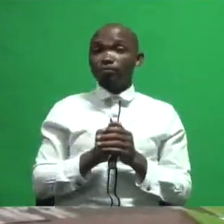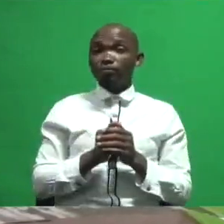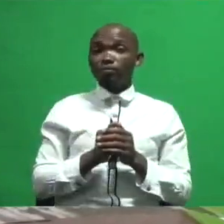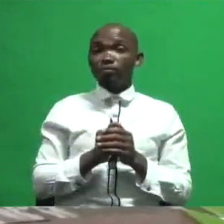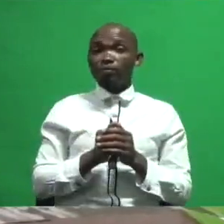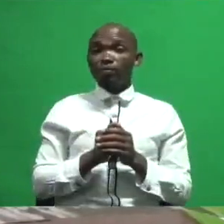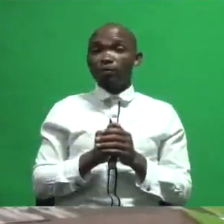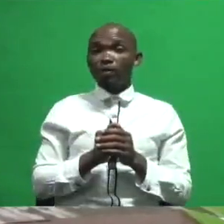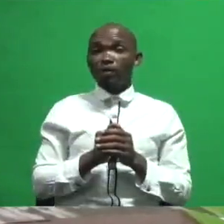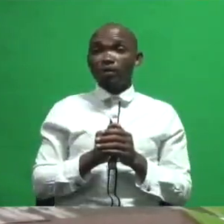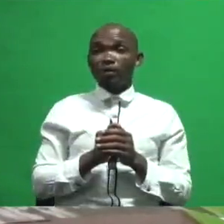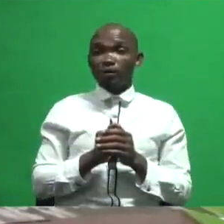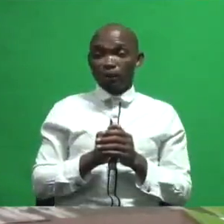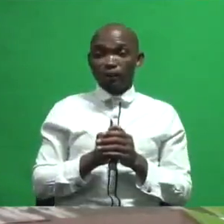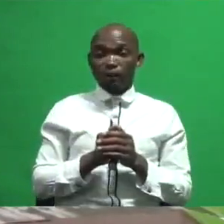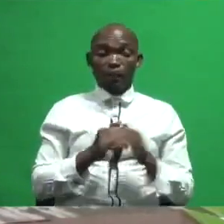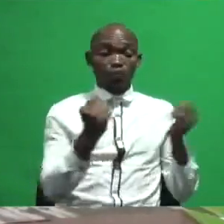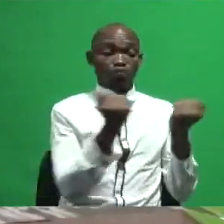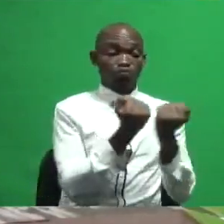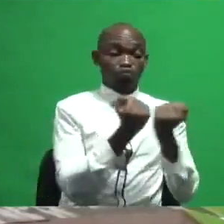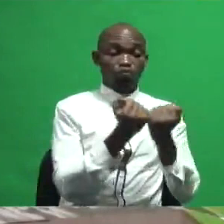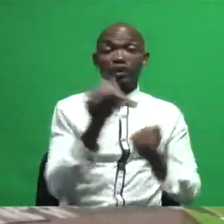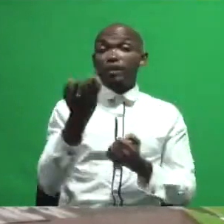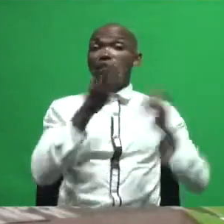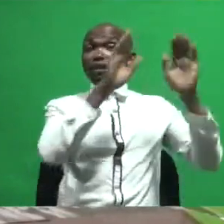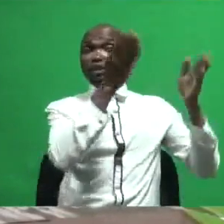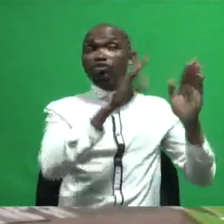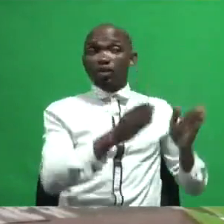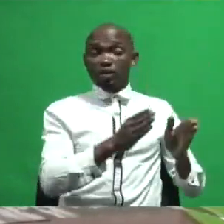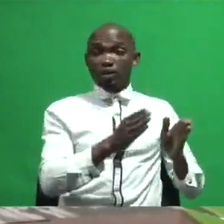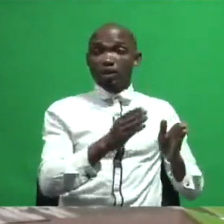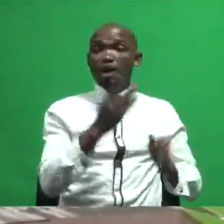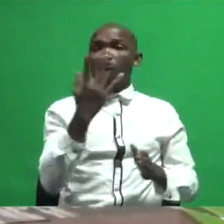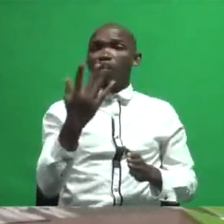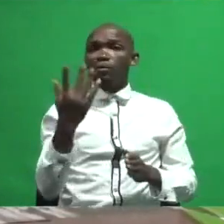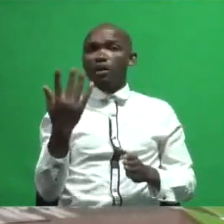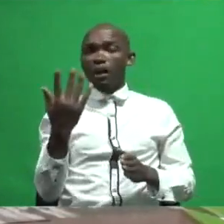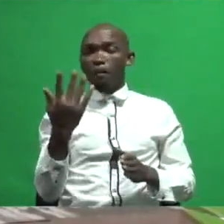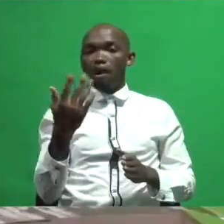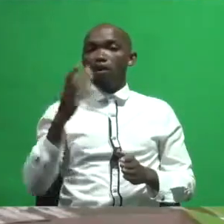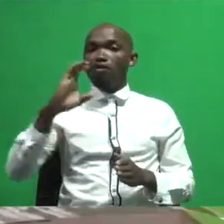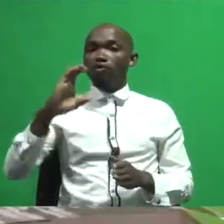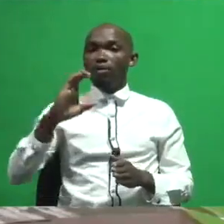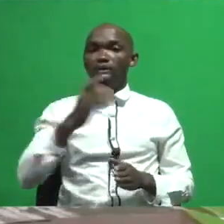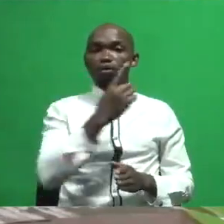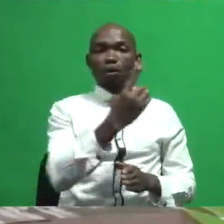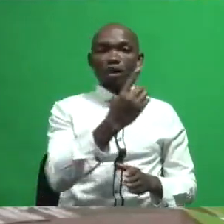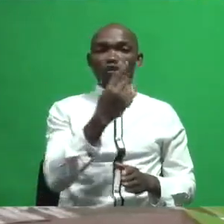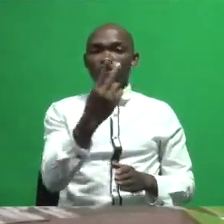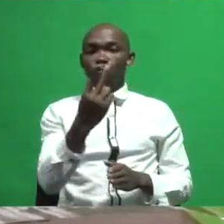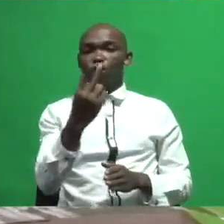isomers by predicting this structure. Therefore, here, how many number of carbons? Let us